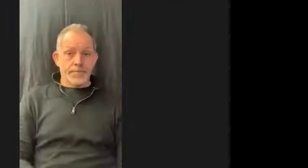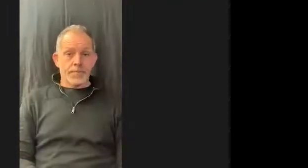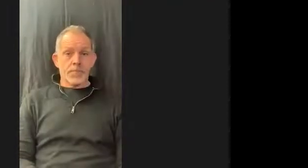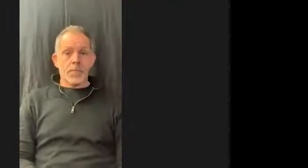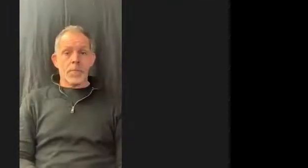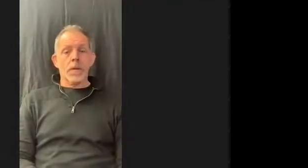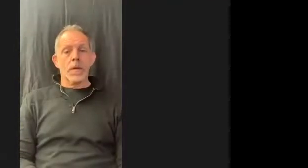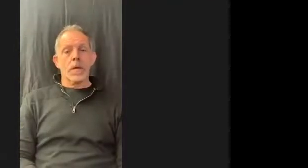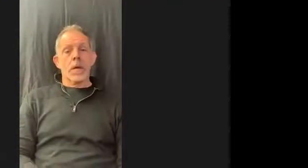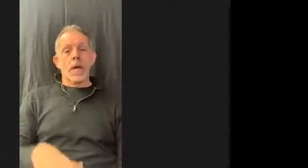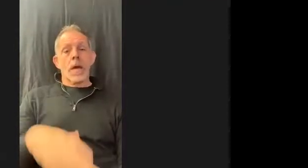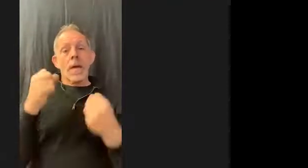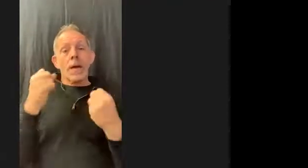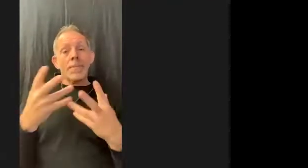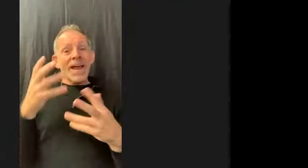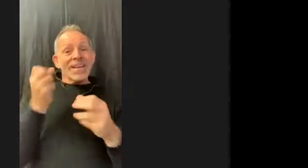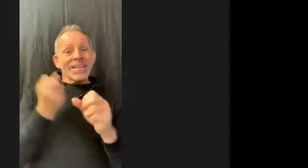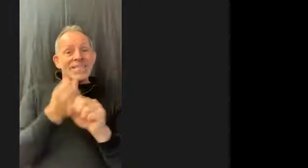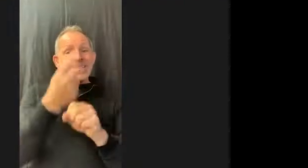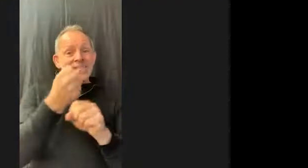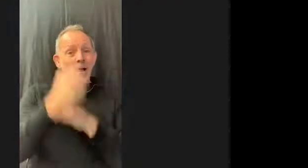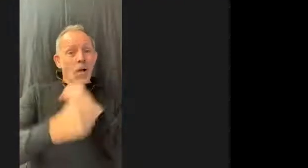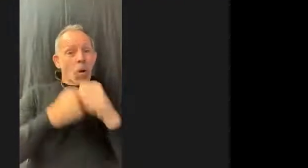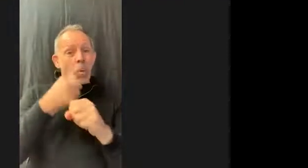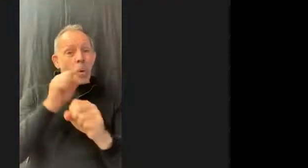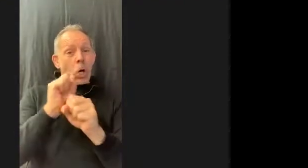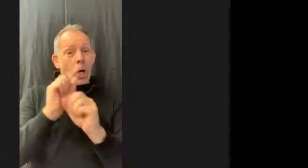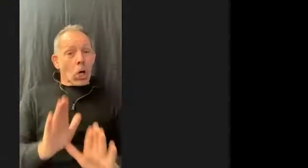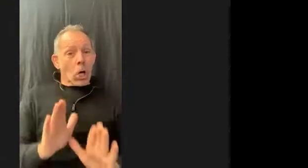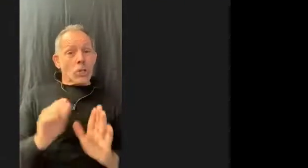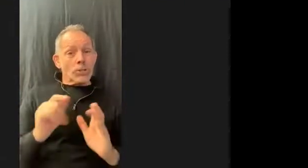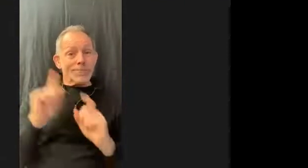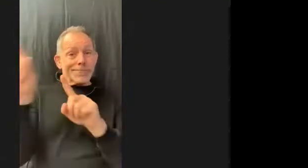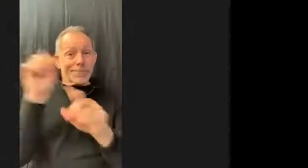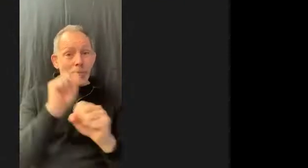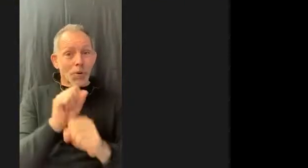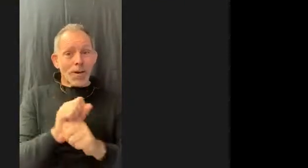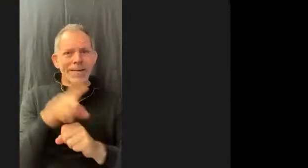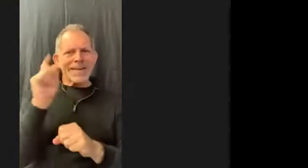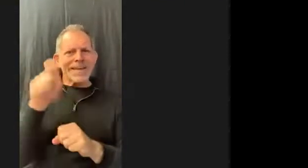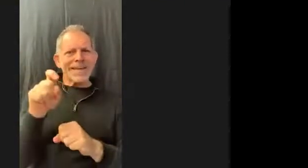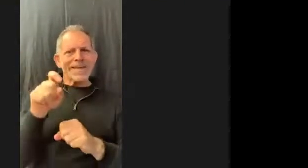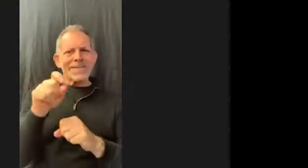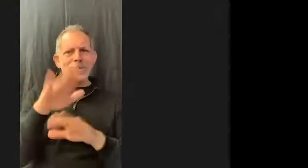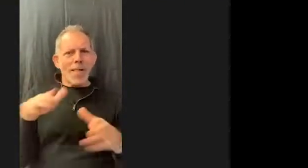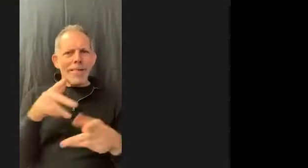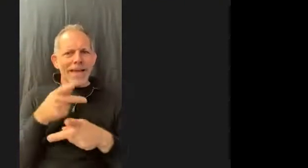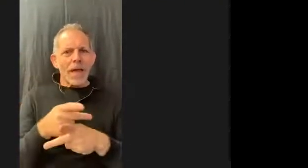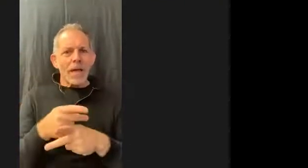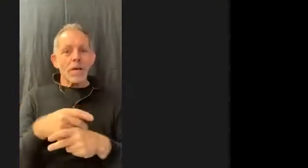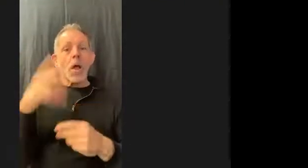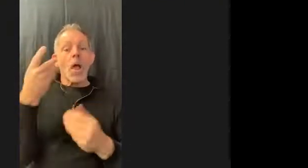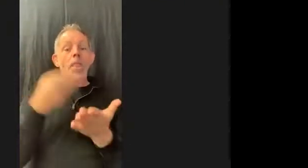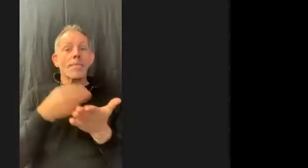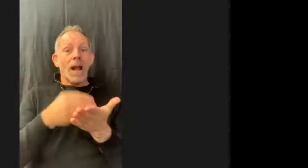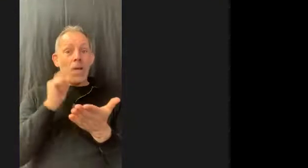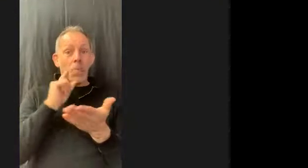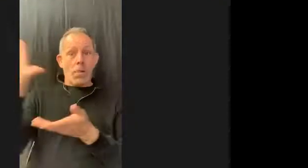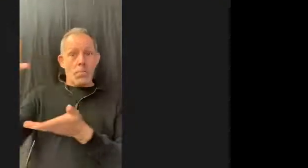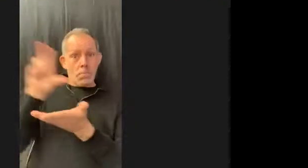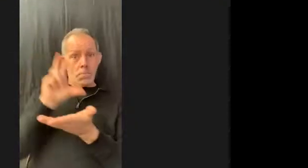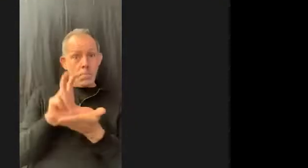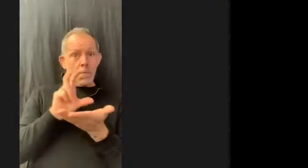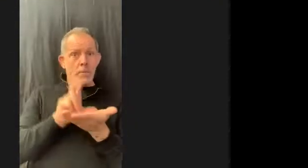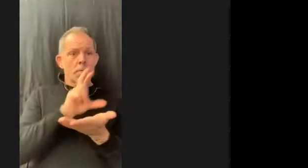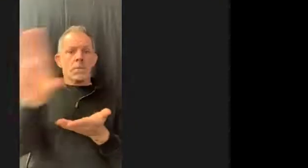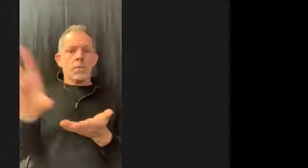First, funds would be set aside for one-time grants for childcare providers to start, stabilize,